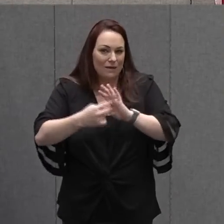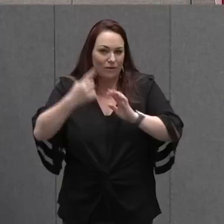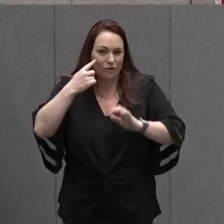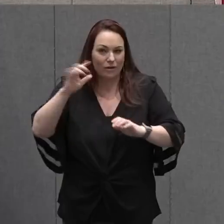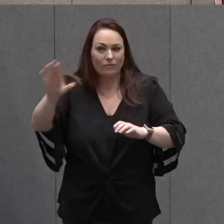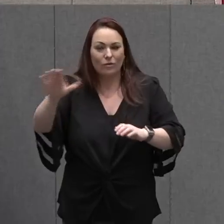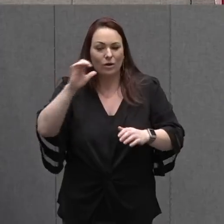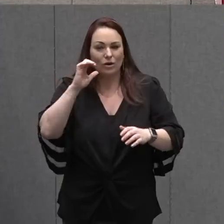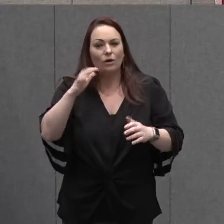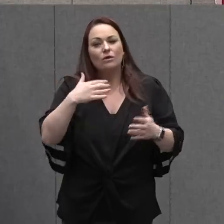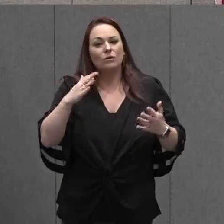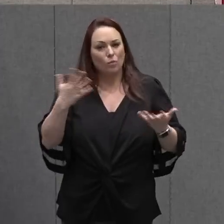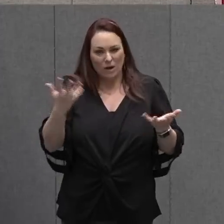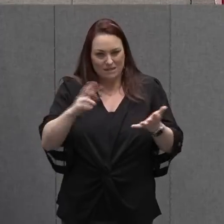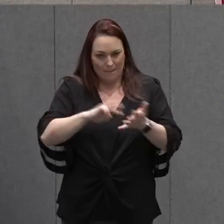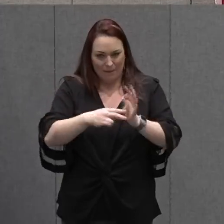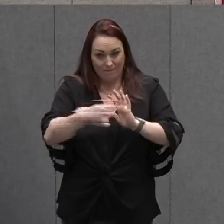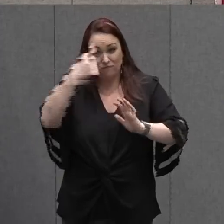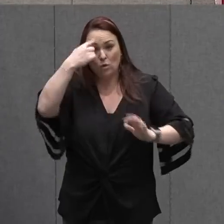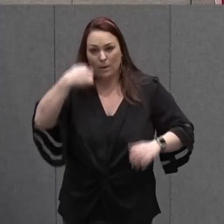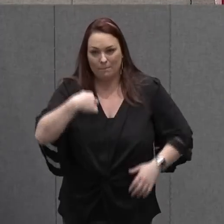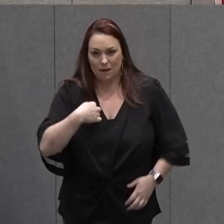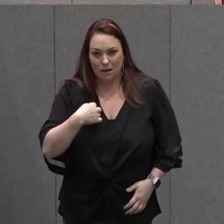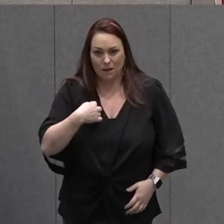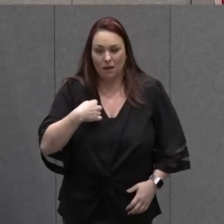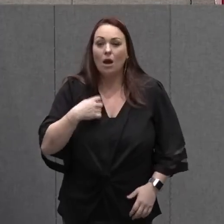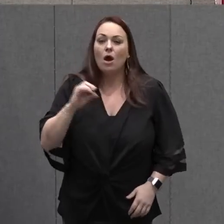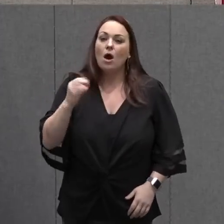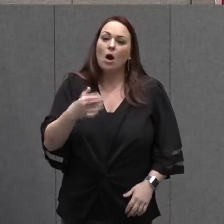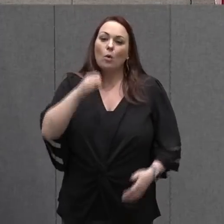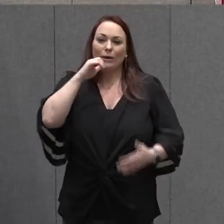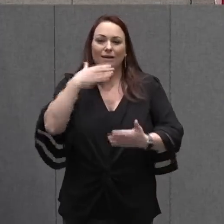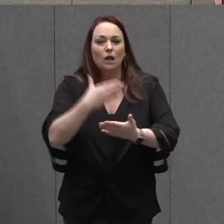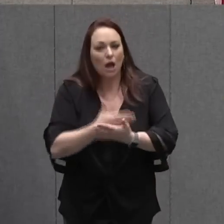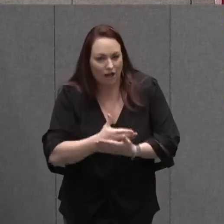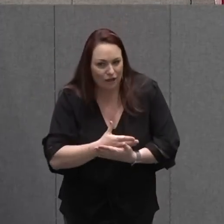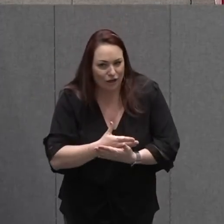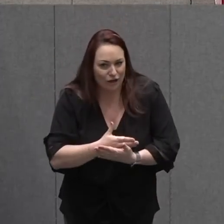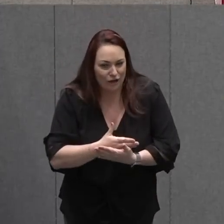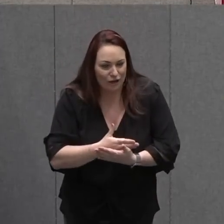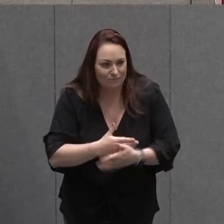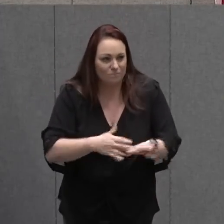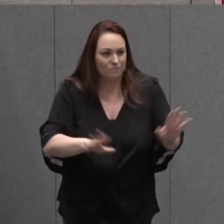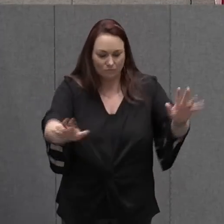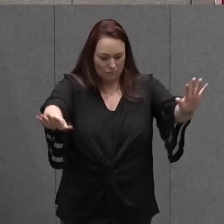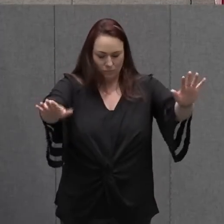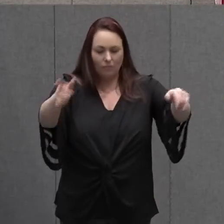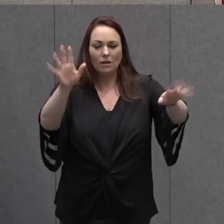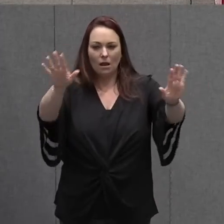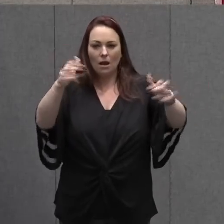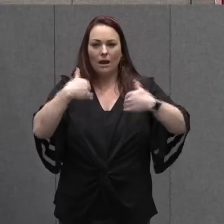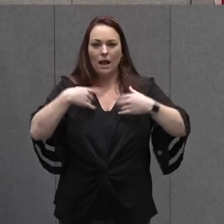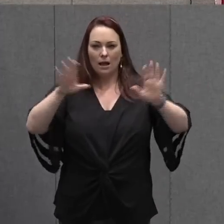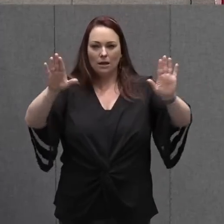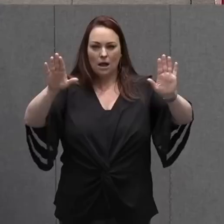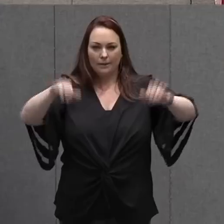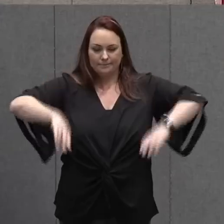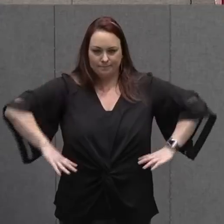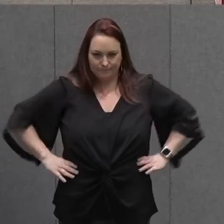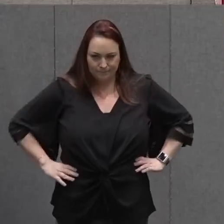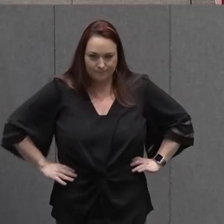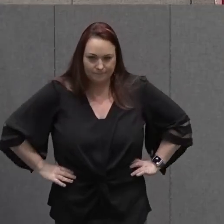She's your daughter. There you go. Okay. So I was thinking like, I got one. Okay. Perfect. Poetry.